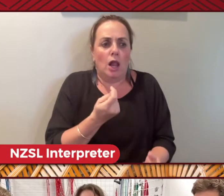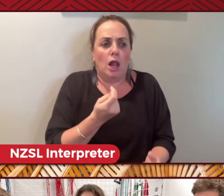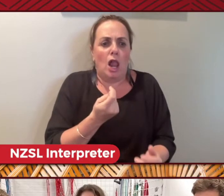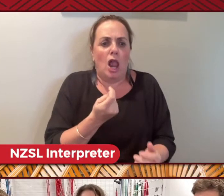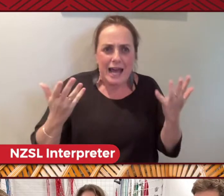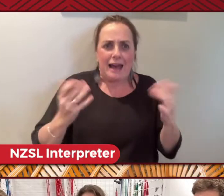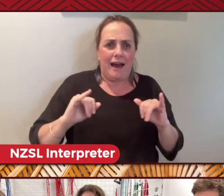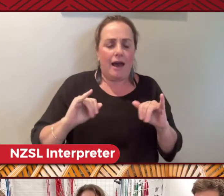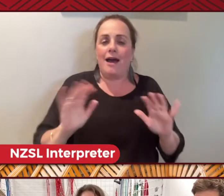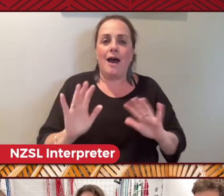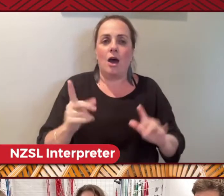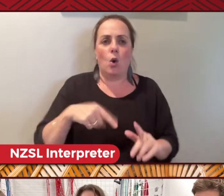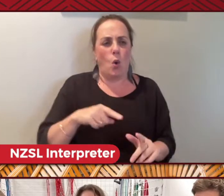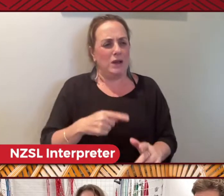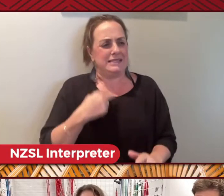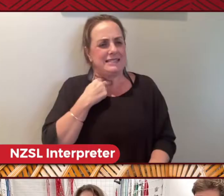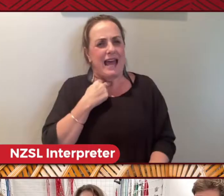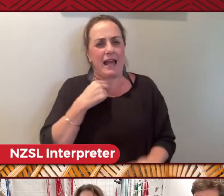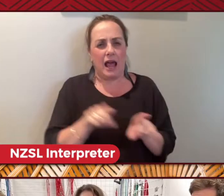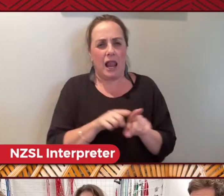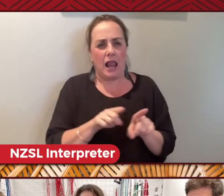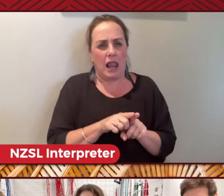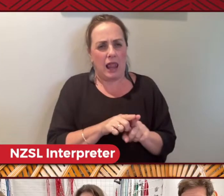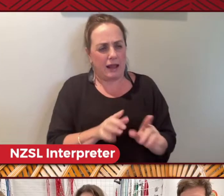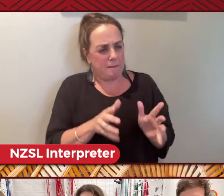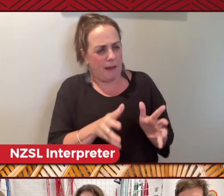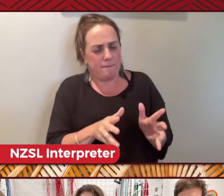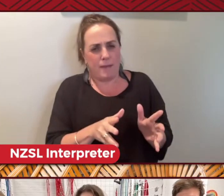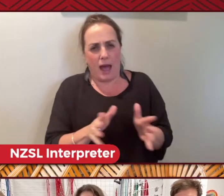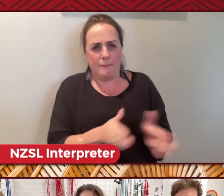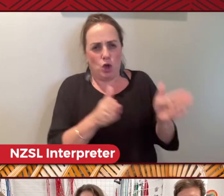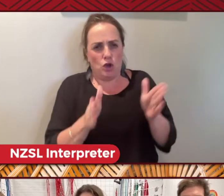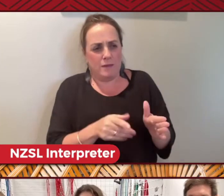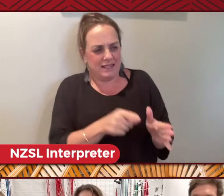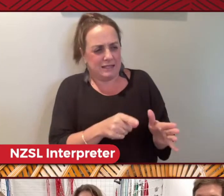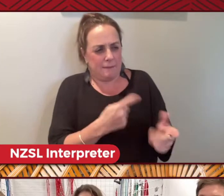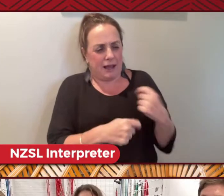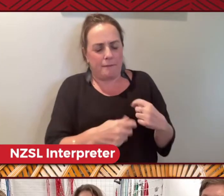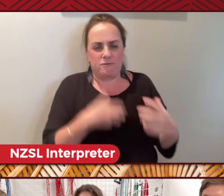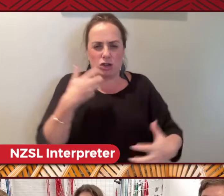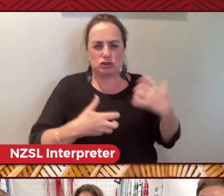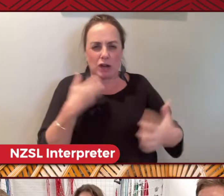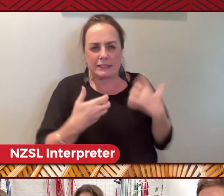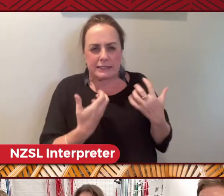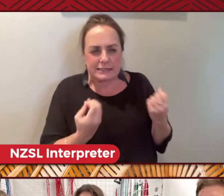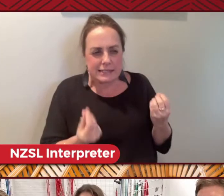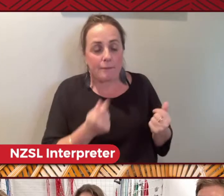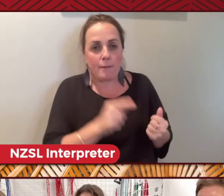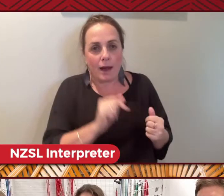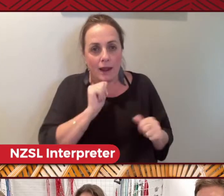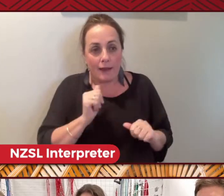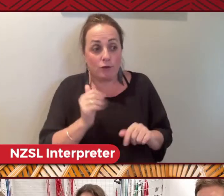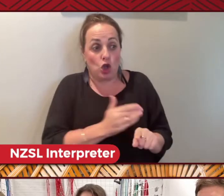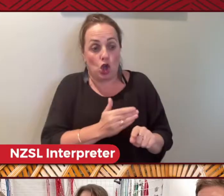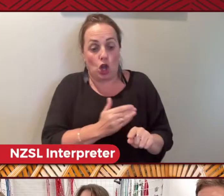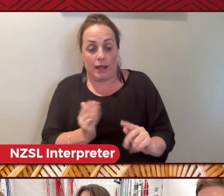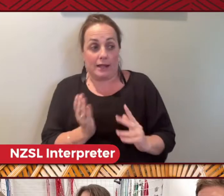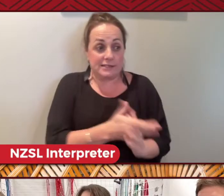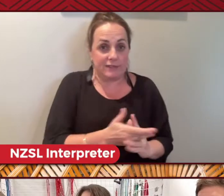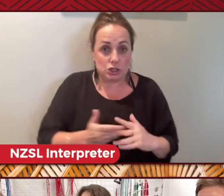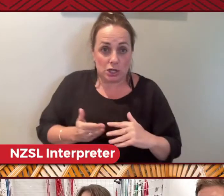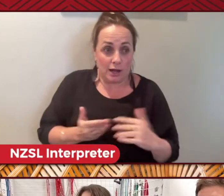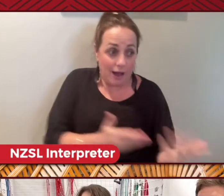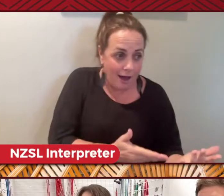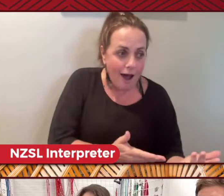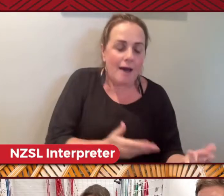movements that you can see as a therapist that gets them frustrated. And so being able to provide that early intervention is just